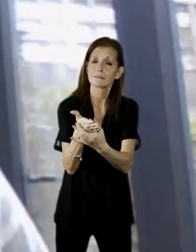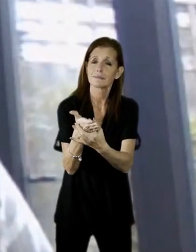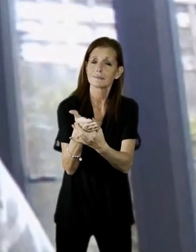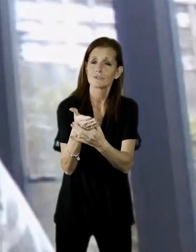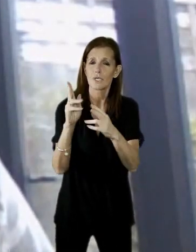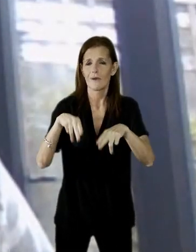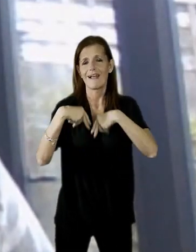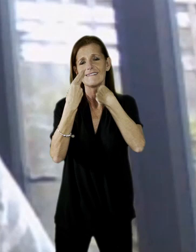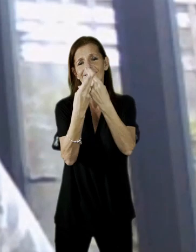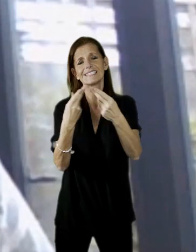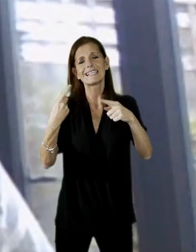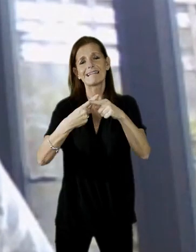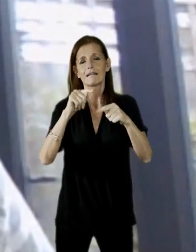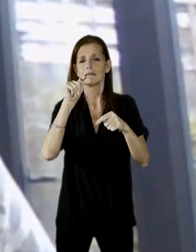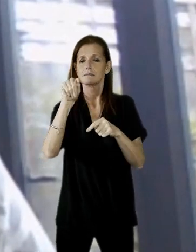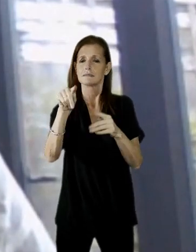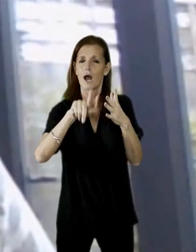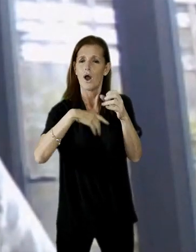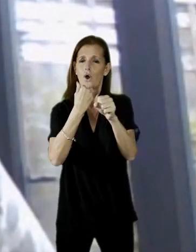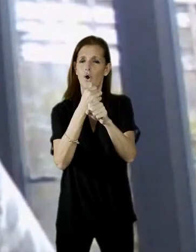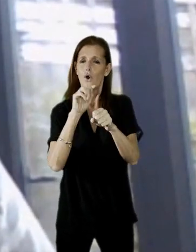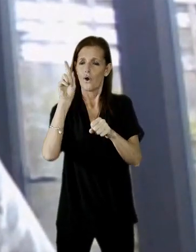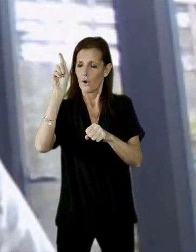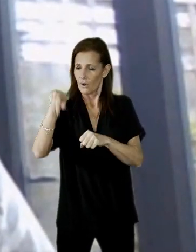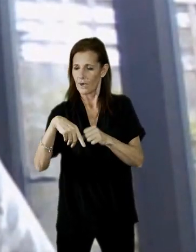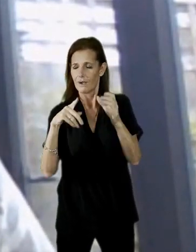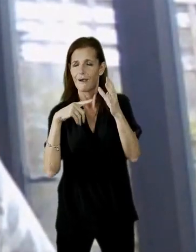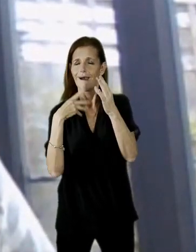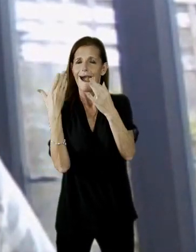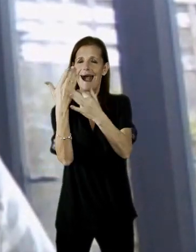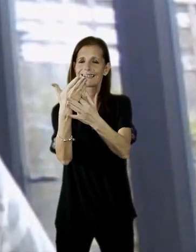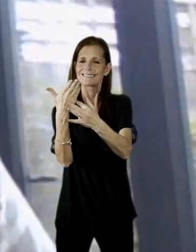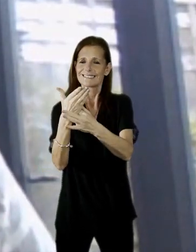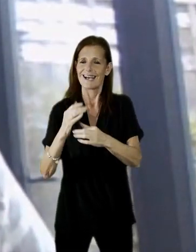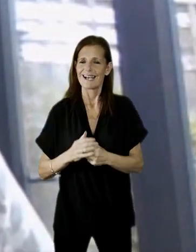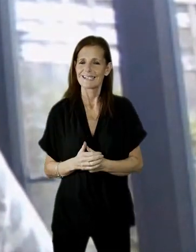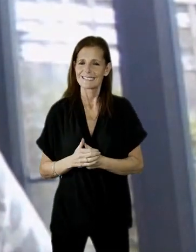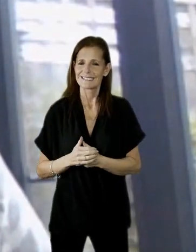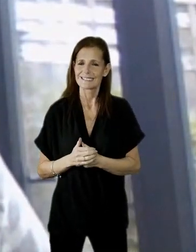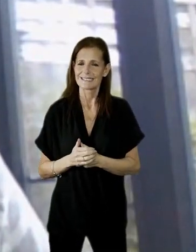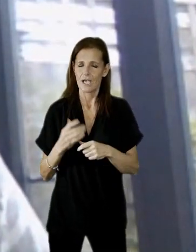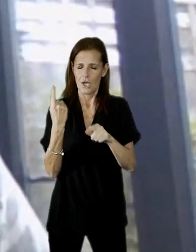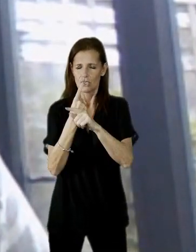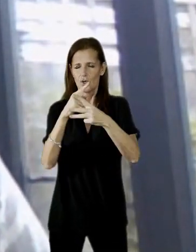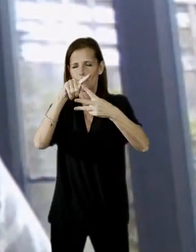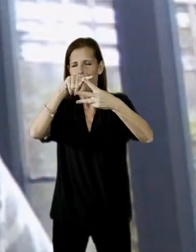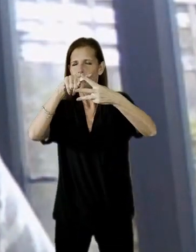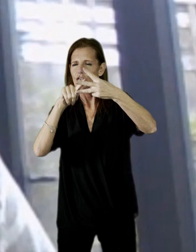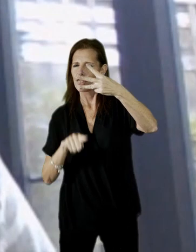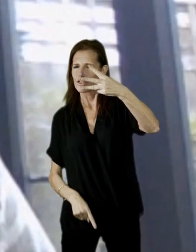visitengland.org/access. And we talk about the 3 pillars of accessible tourism, which I know the Access Fylde